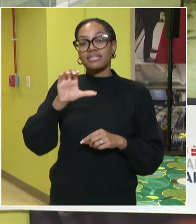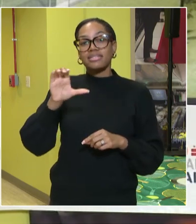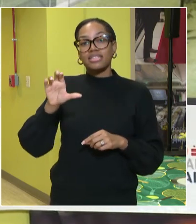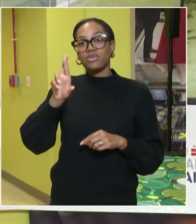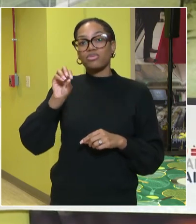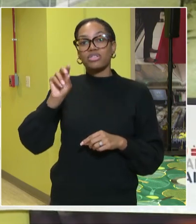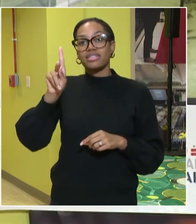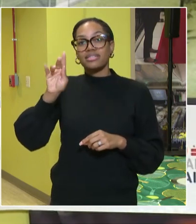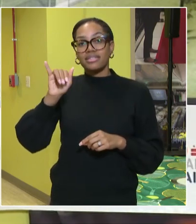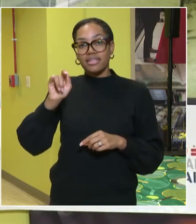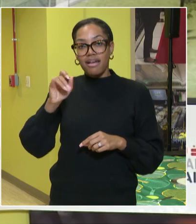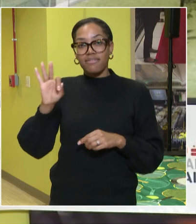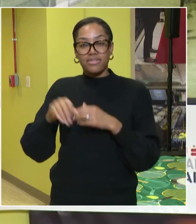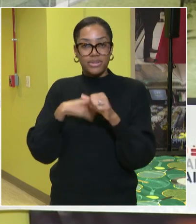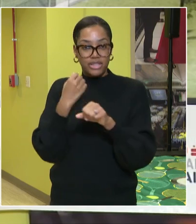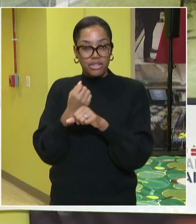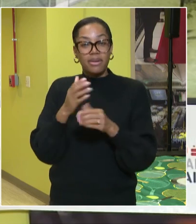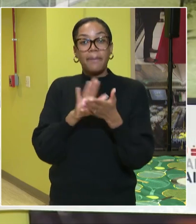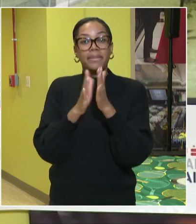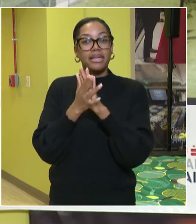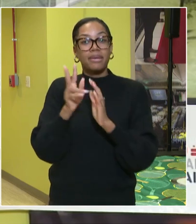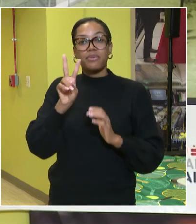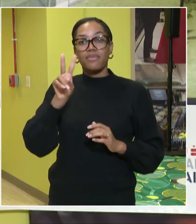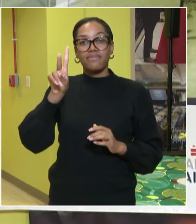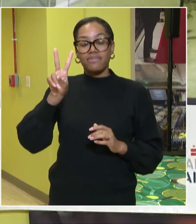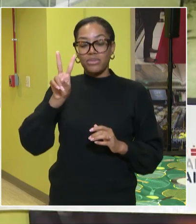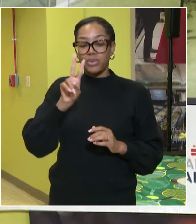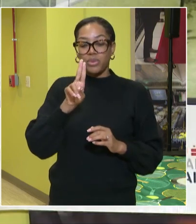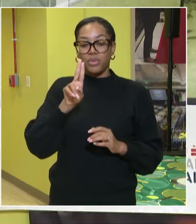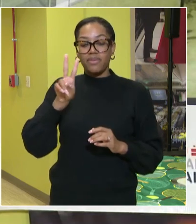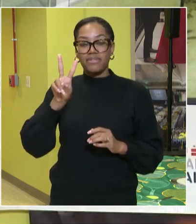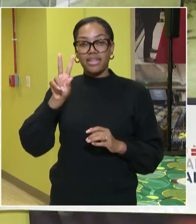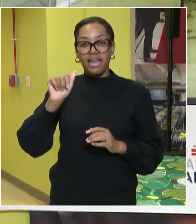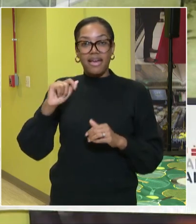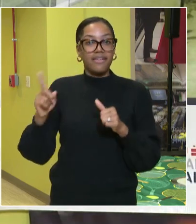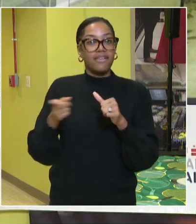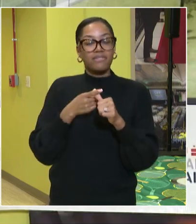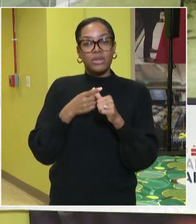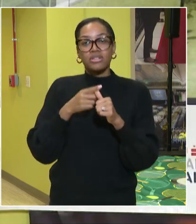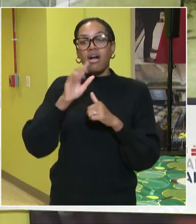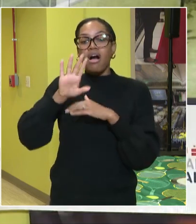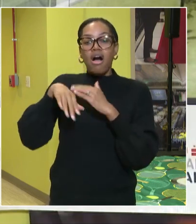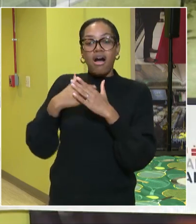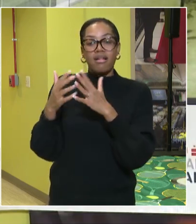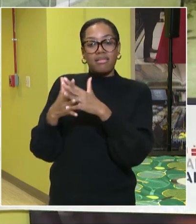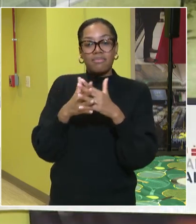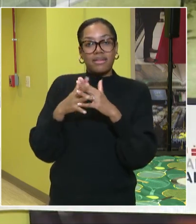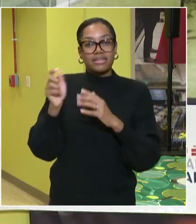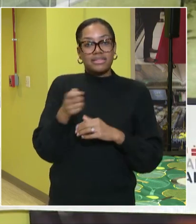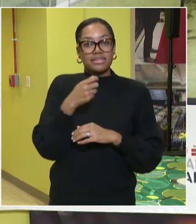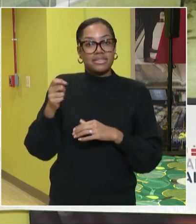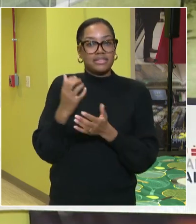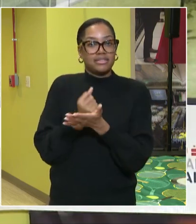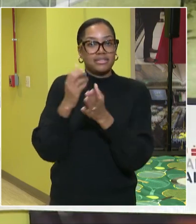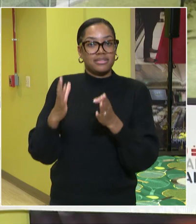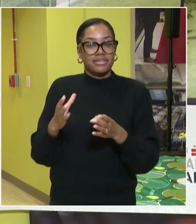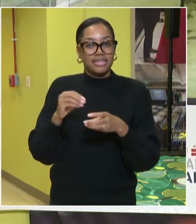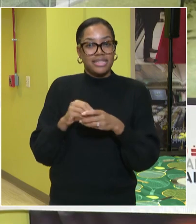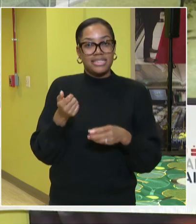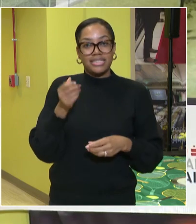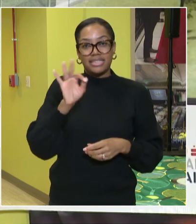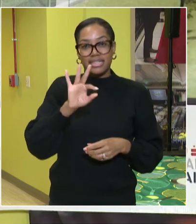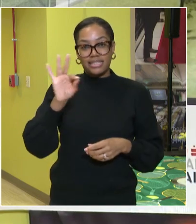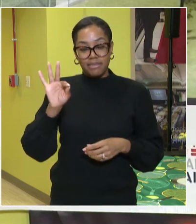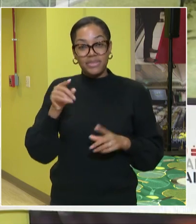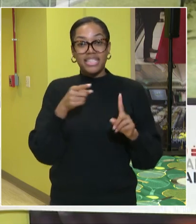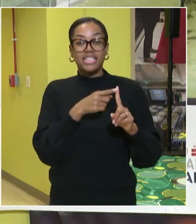and became UVA's first tennis All-American in 1999. He is also the first and only ATP